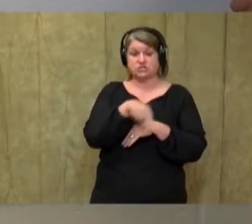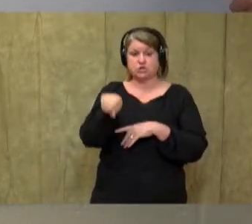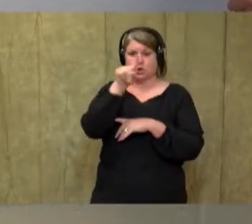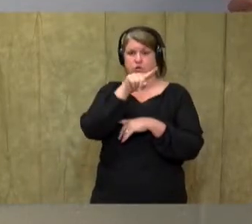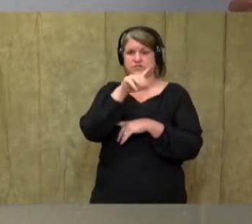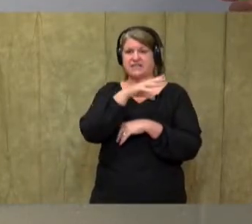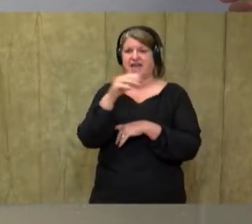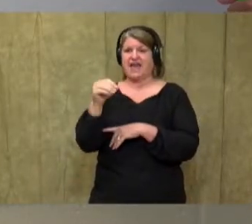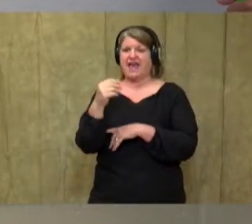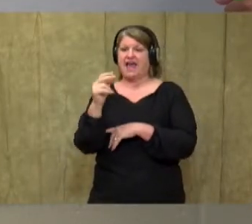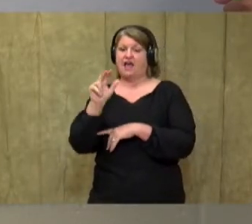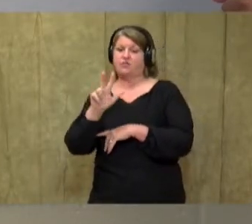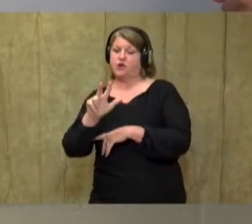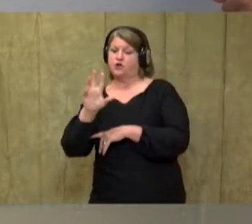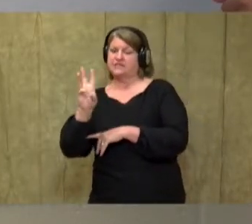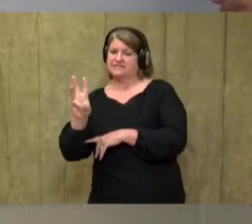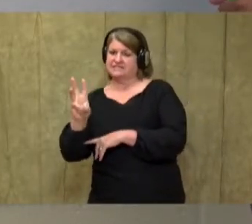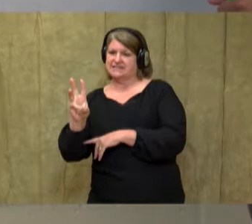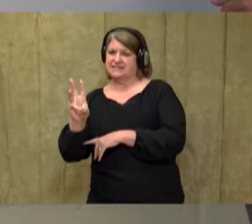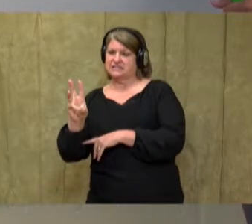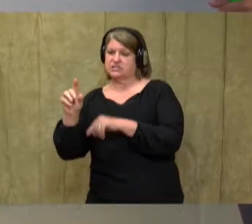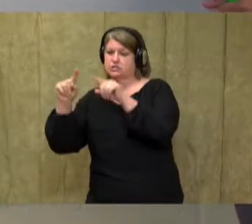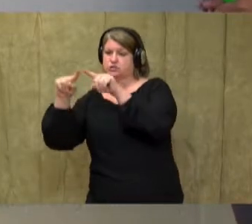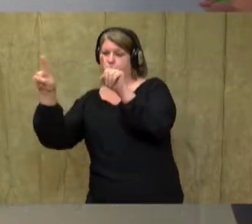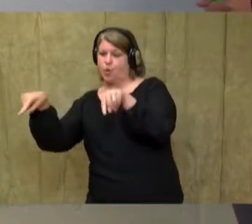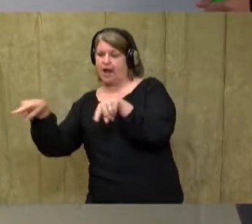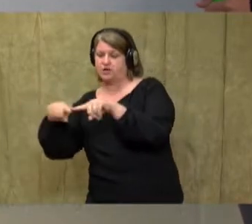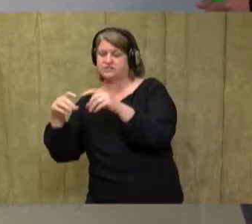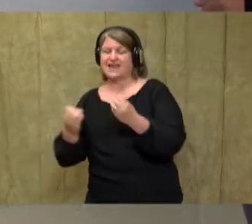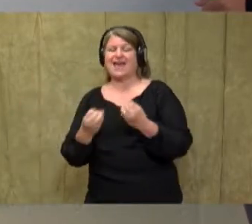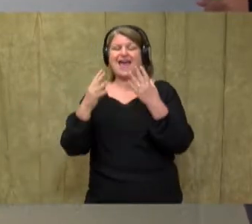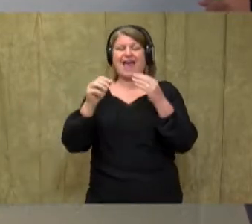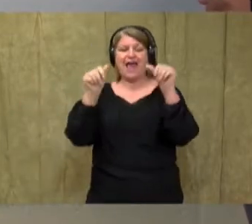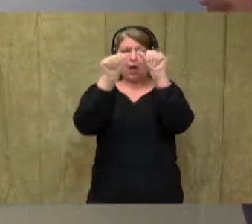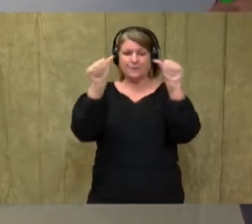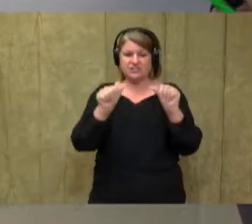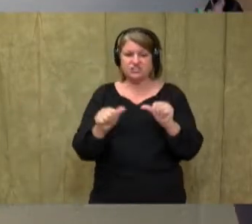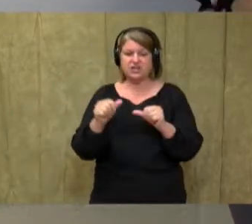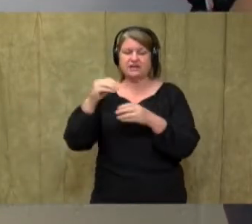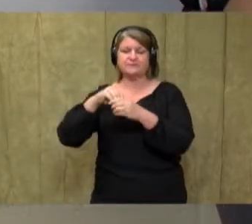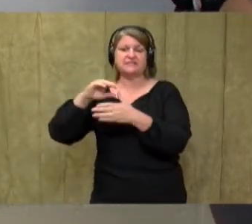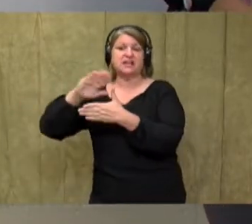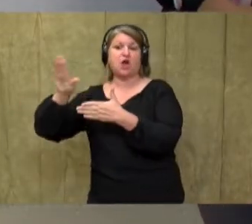circles and 36 squares. How many shapes in all?